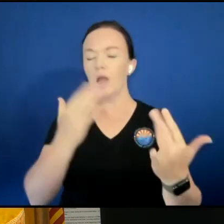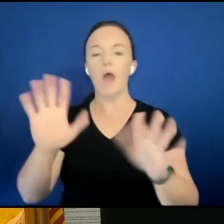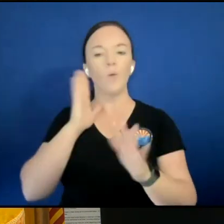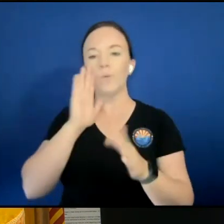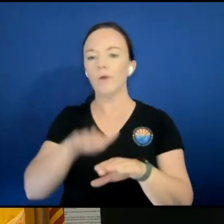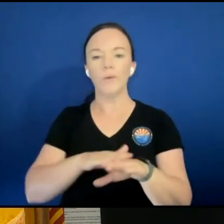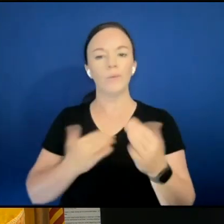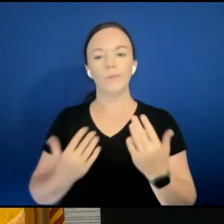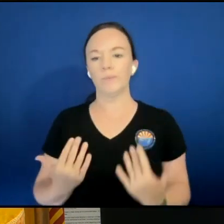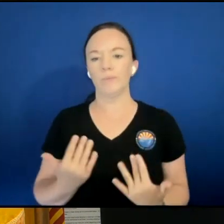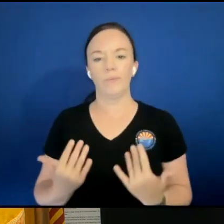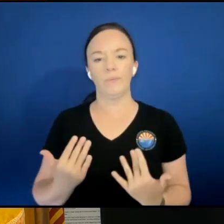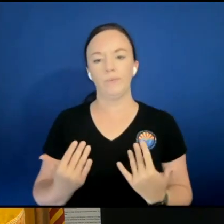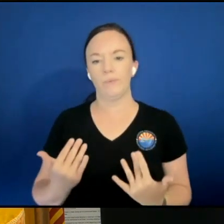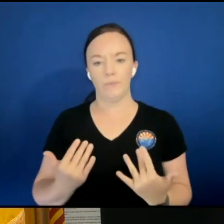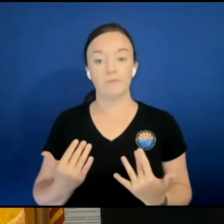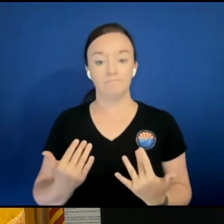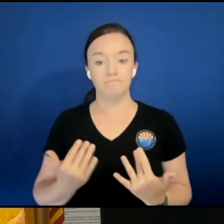every single day as those